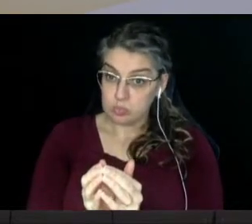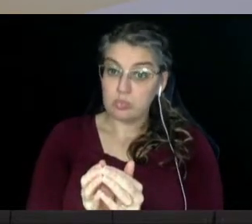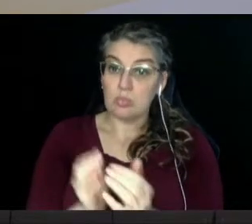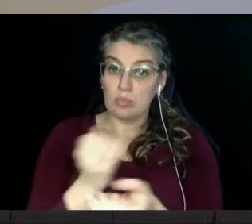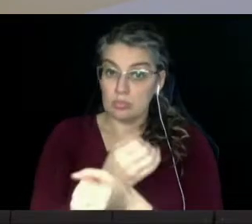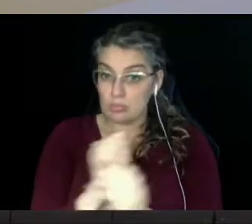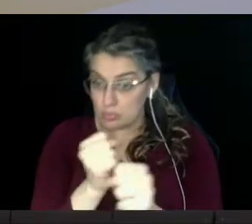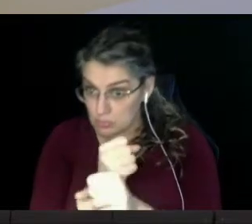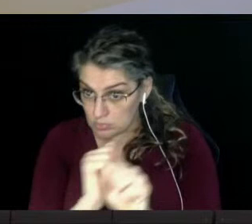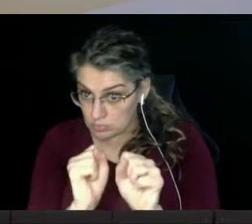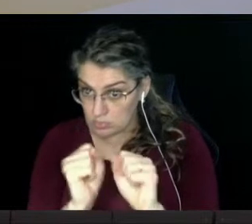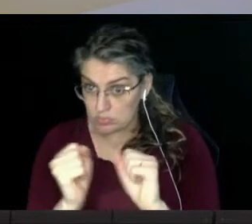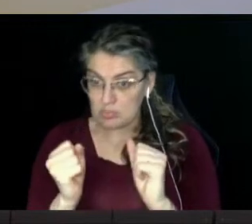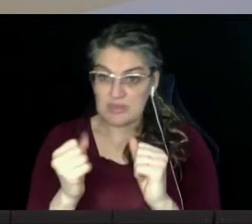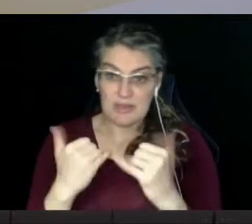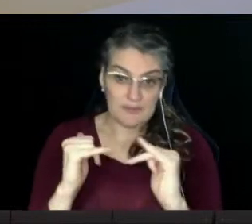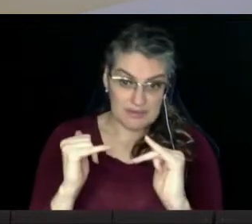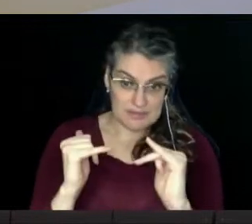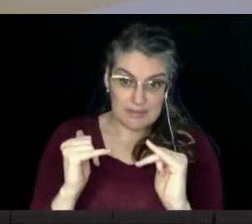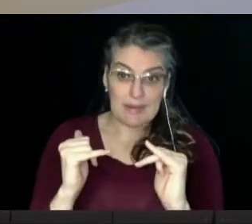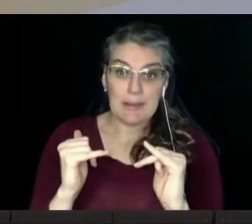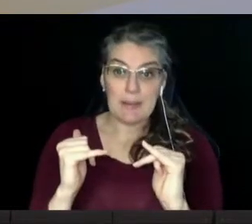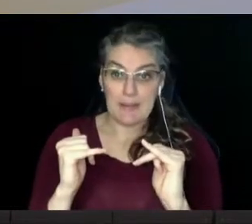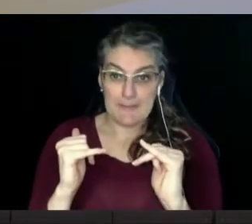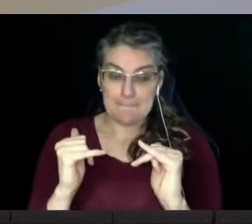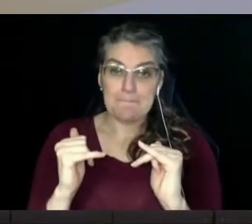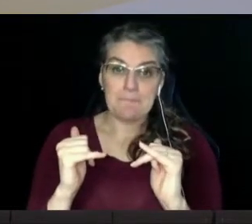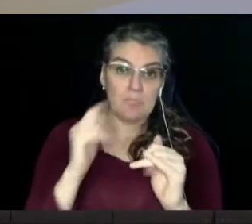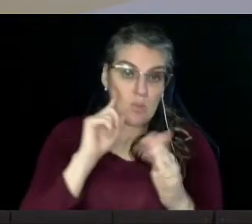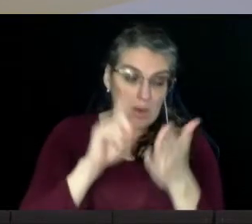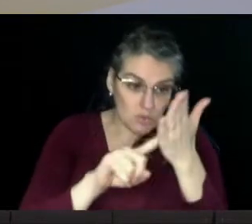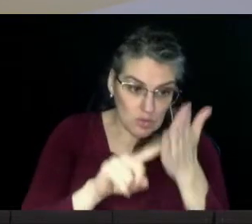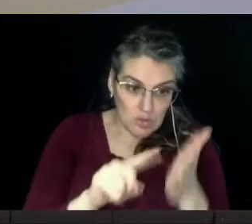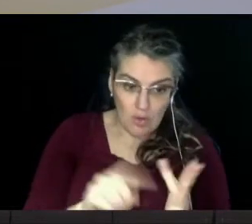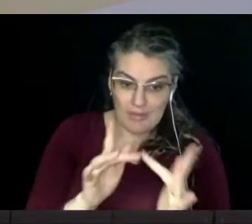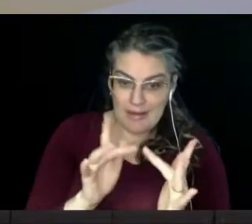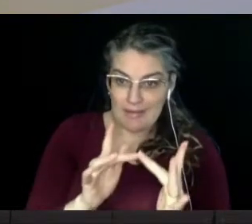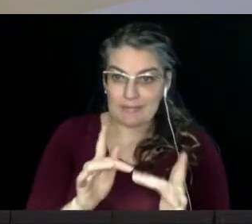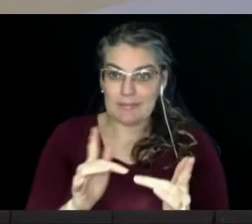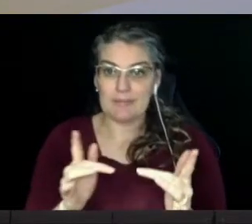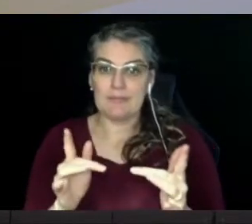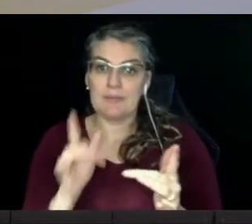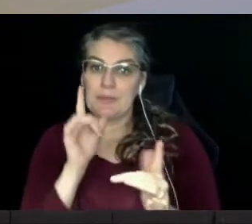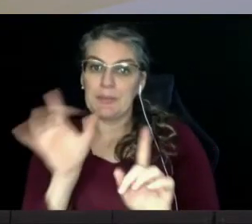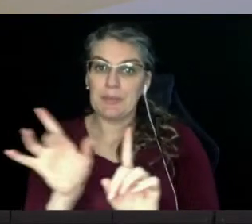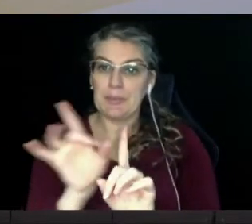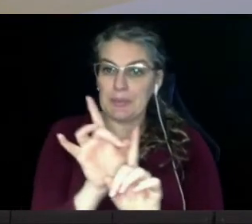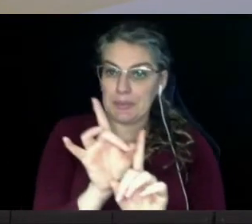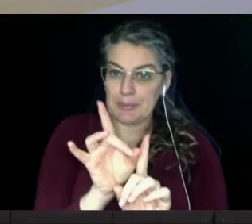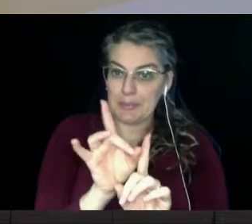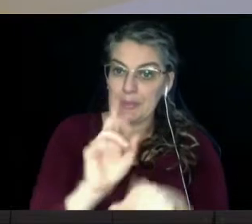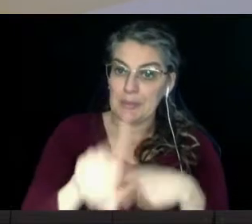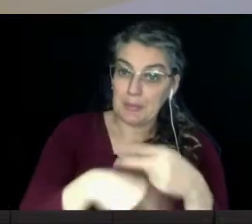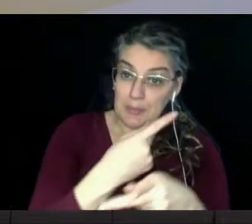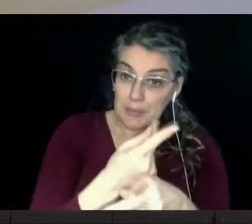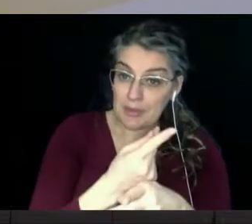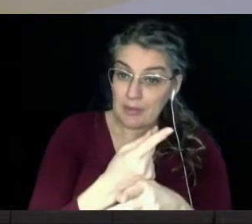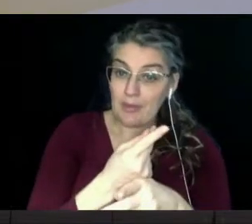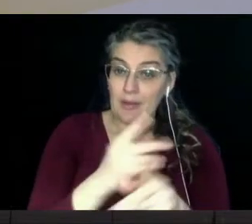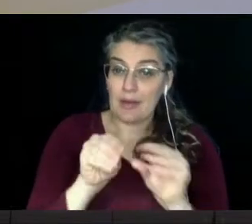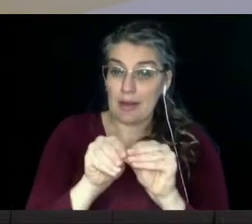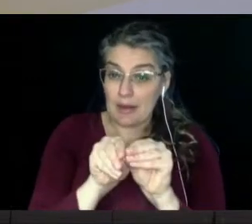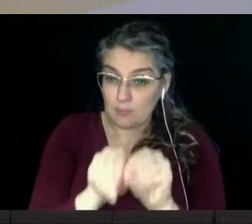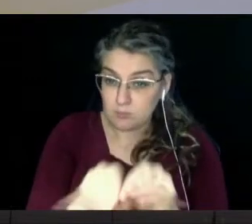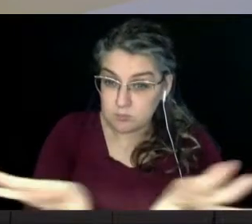in the region, including unlinked cases and outbreaks, the prevalence of cases related to variants of concern, and geographical spread of cases